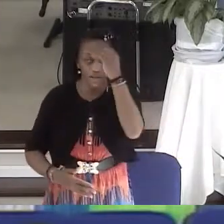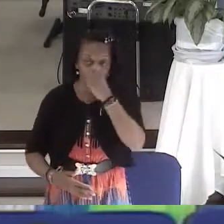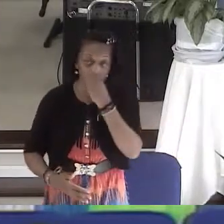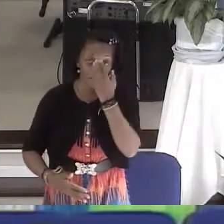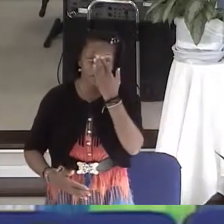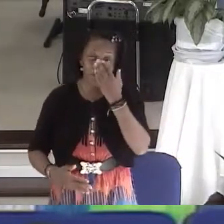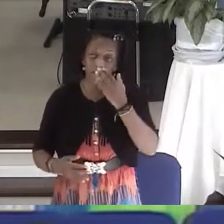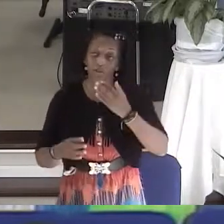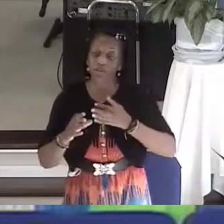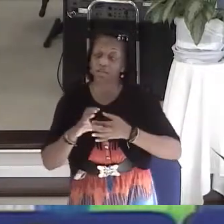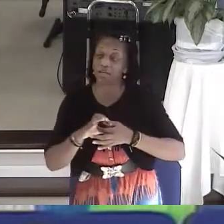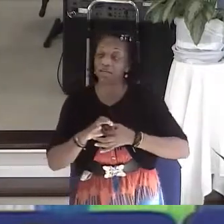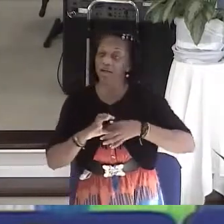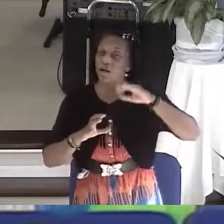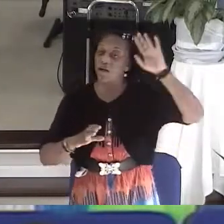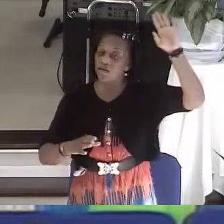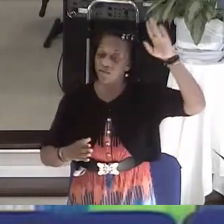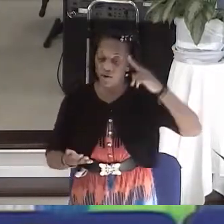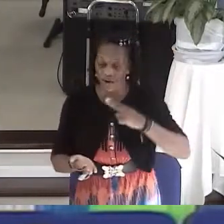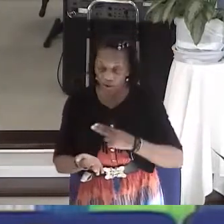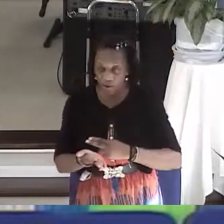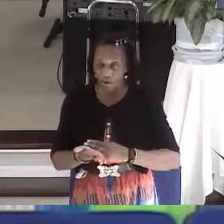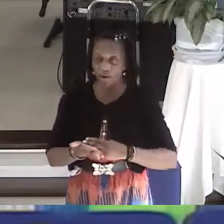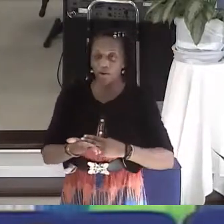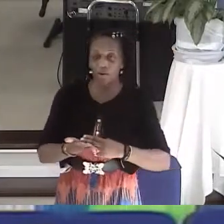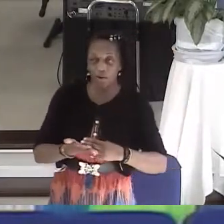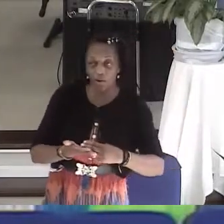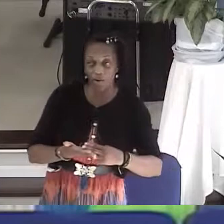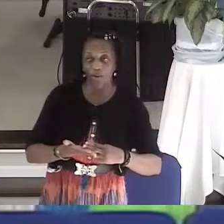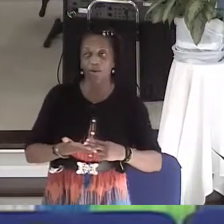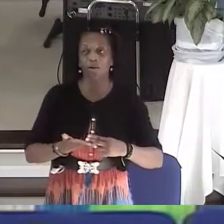nearer in the beauty of your